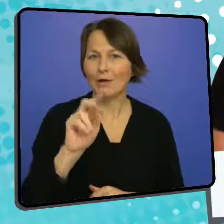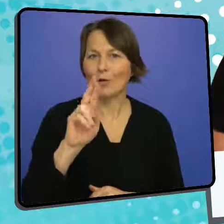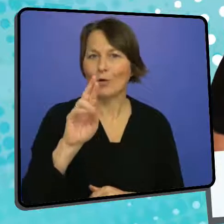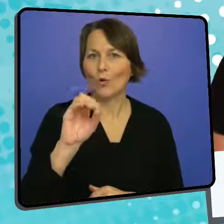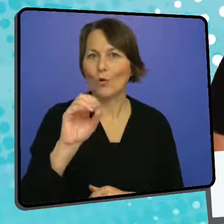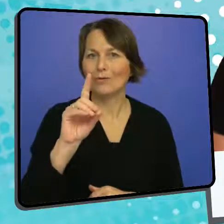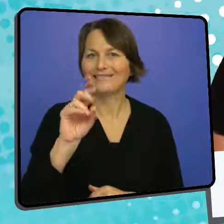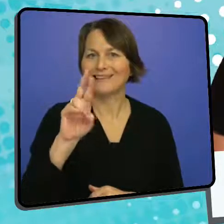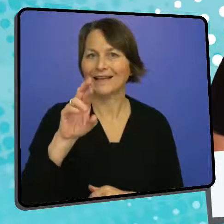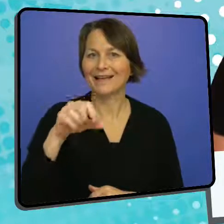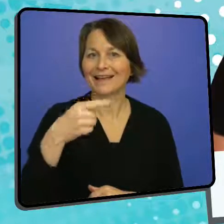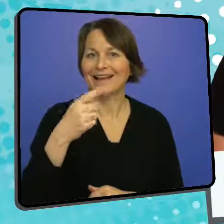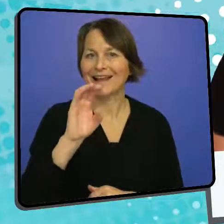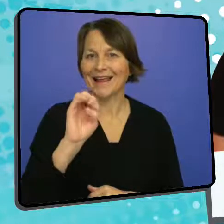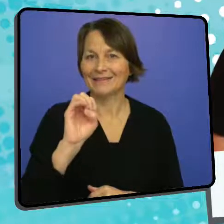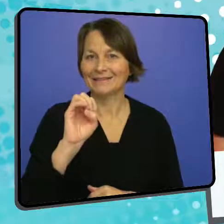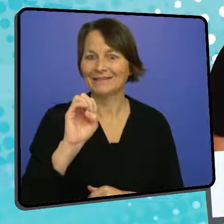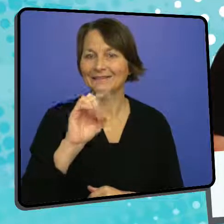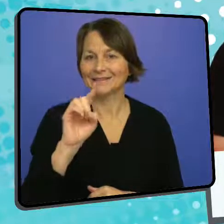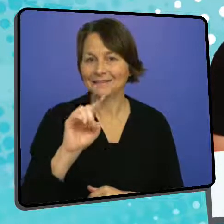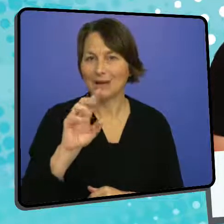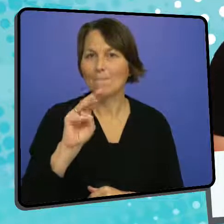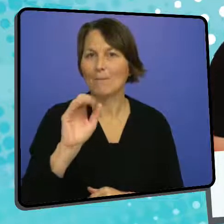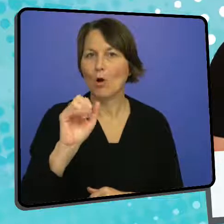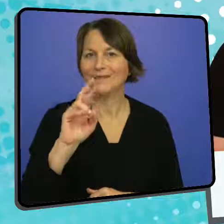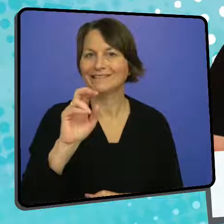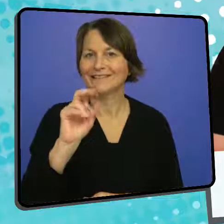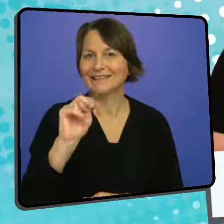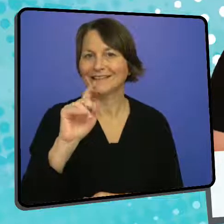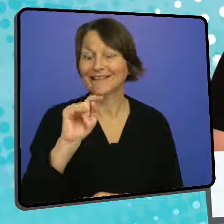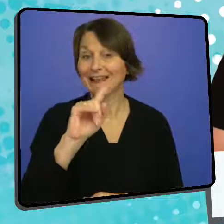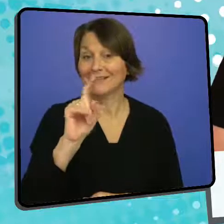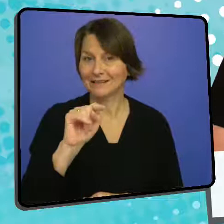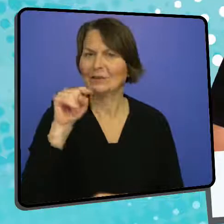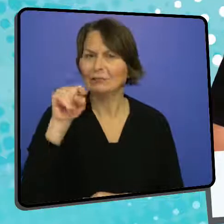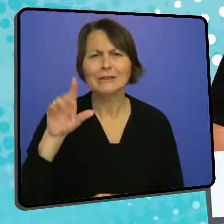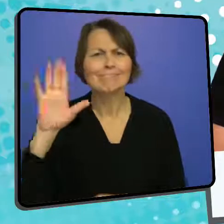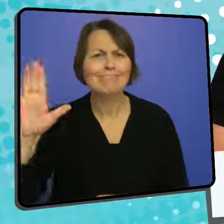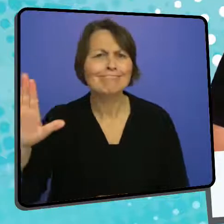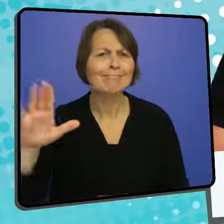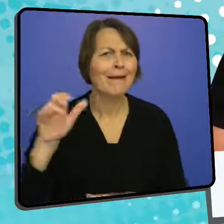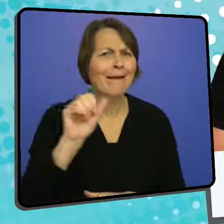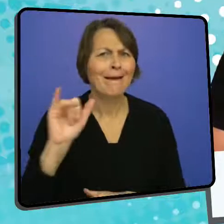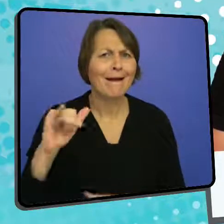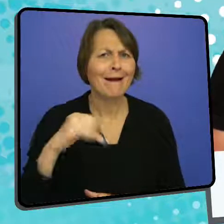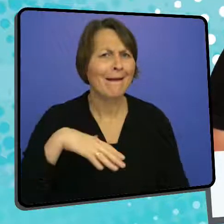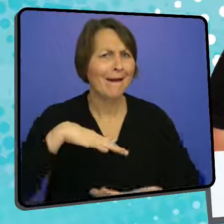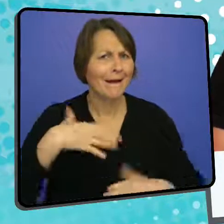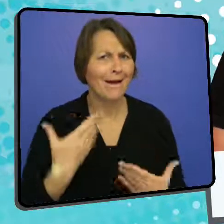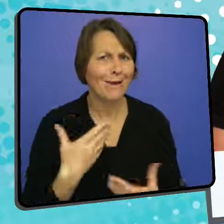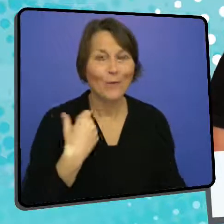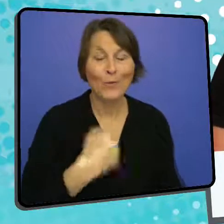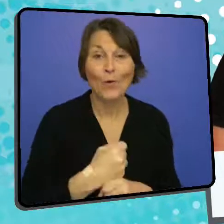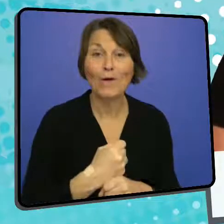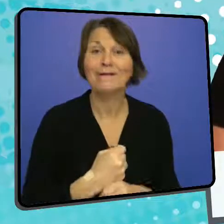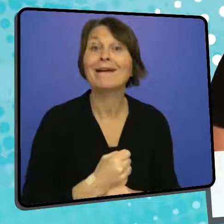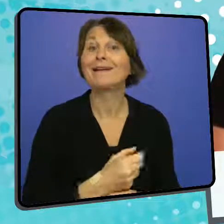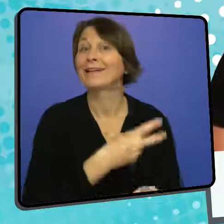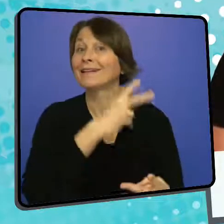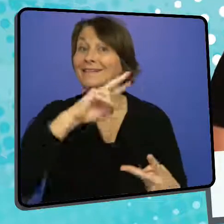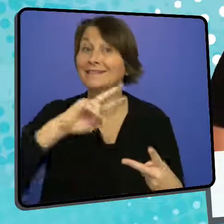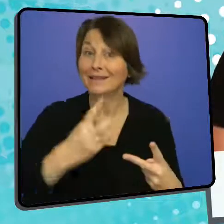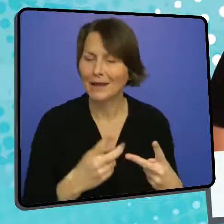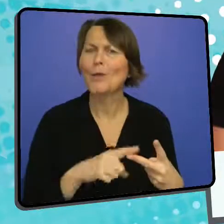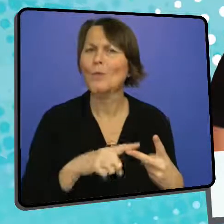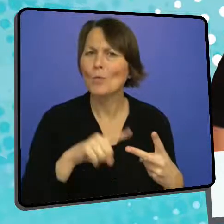about her life in AI. After that, we will close up with the Learn Challenge of the Week, and I have one